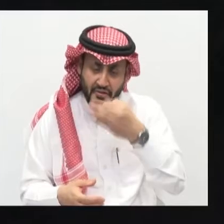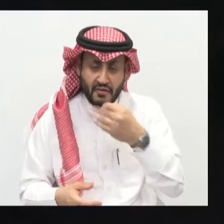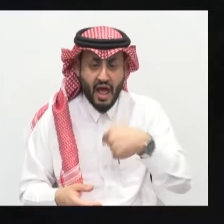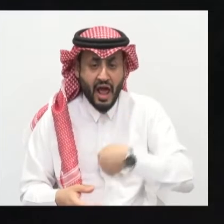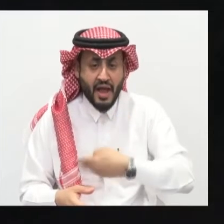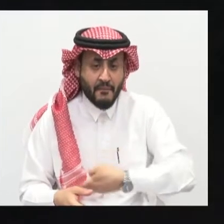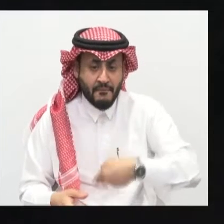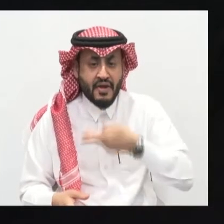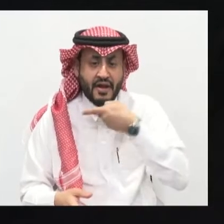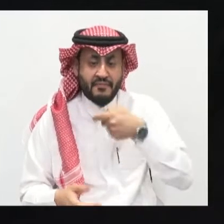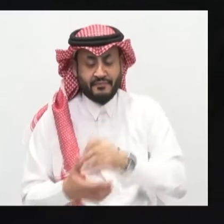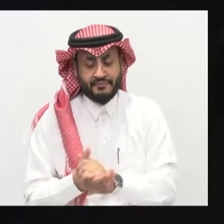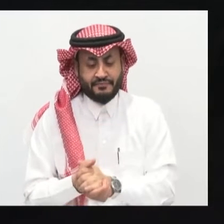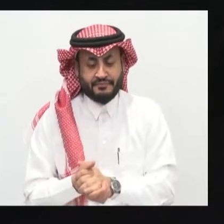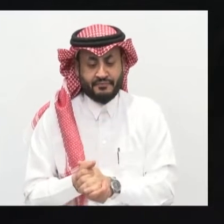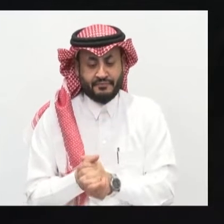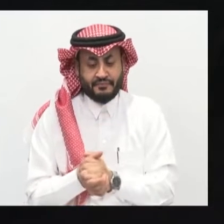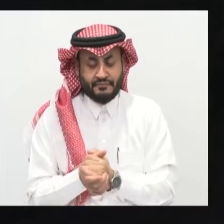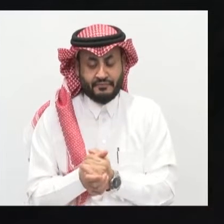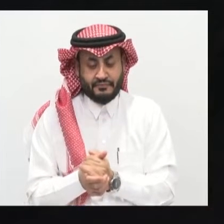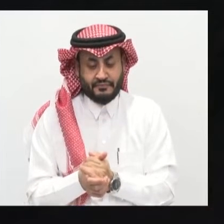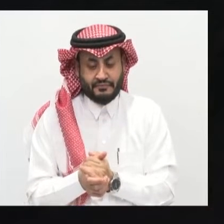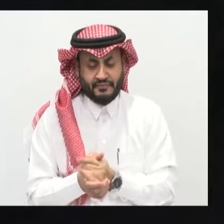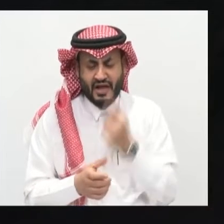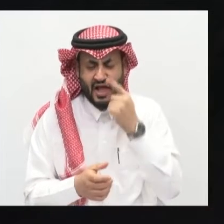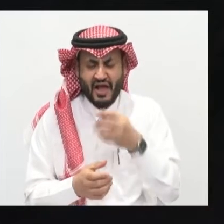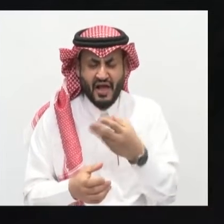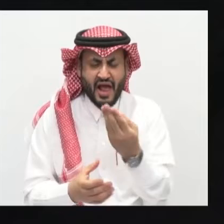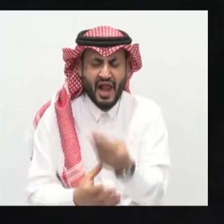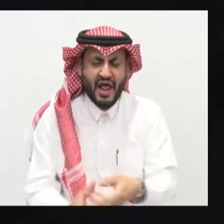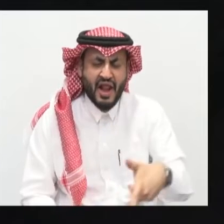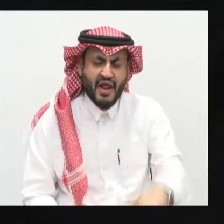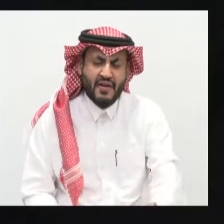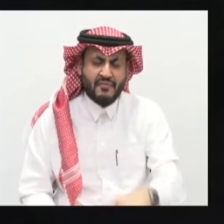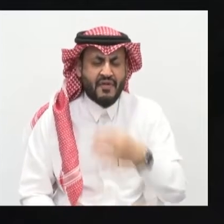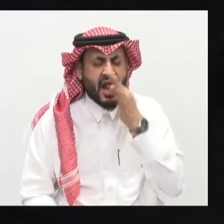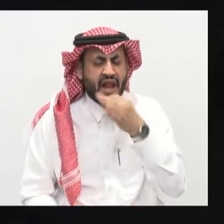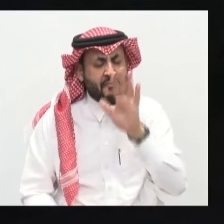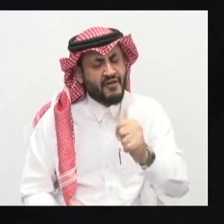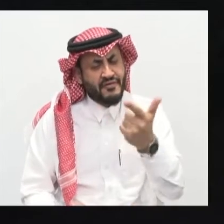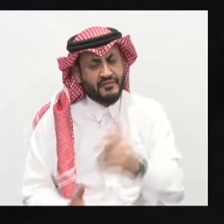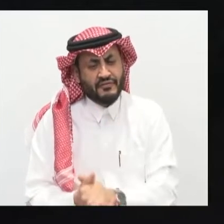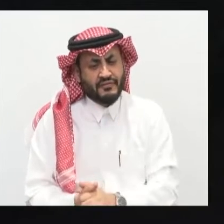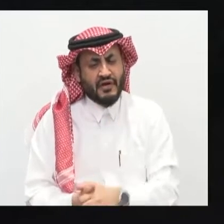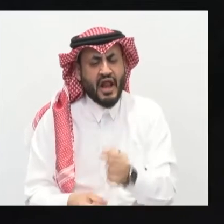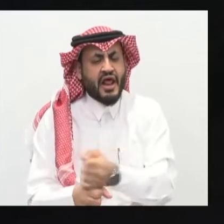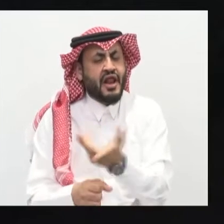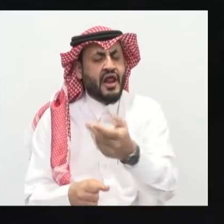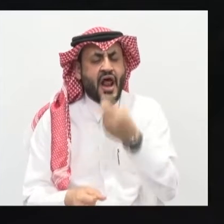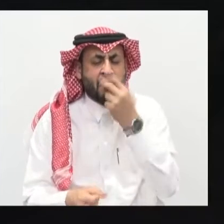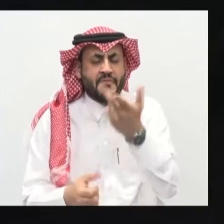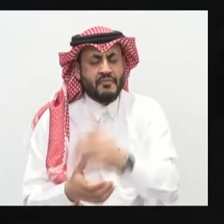I'm thirsty. Here we have a little person who doesn't know how to talk yet. So what do they do when they want to